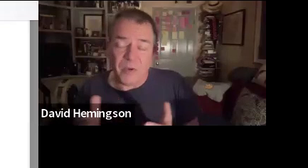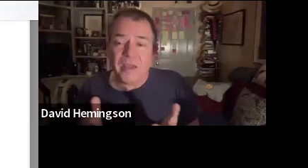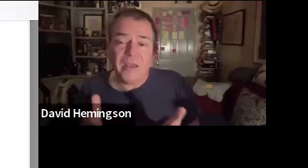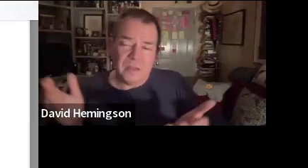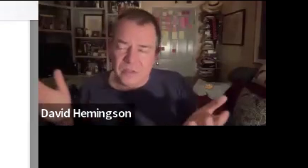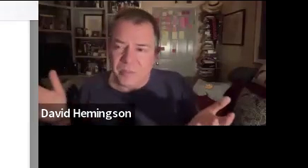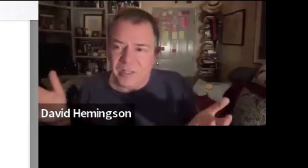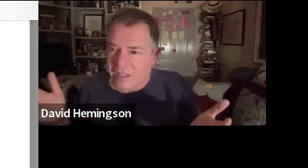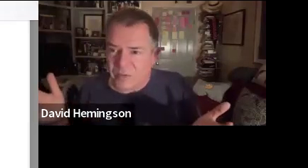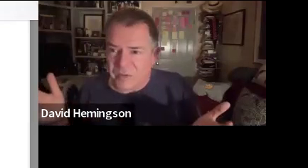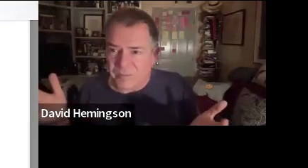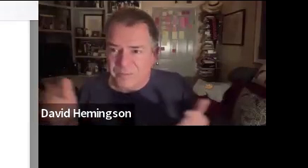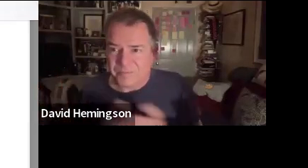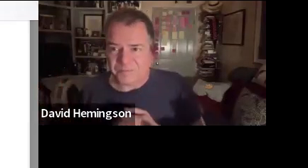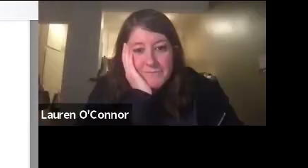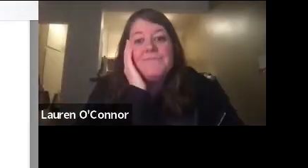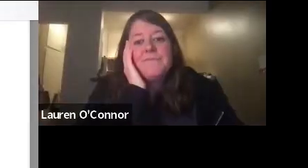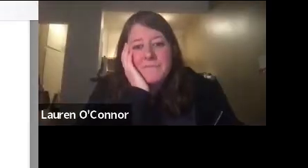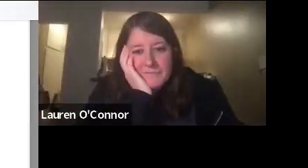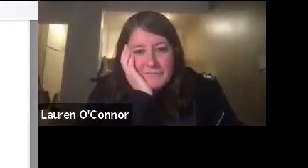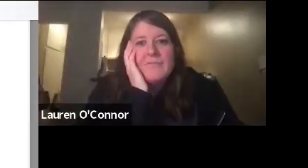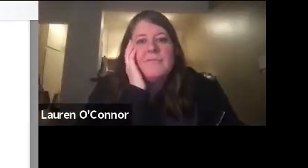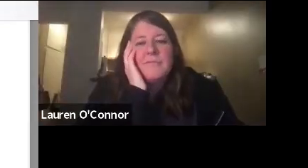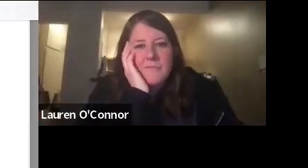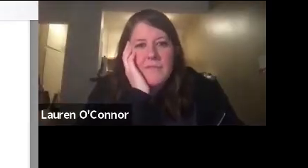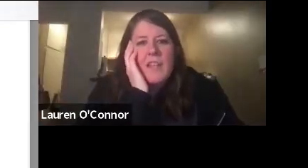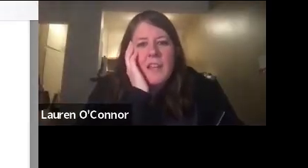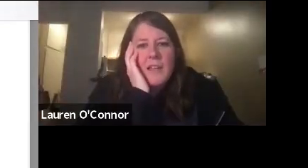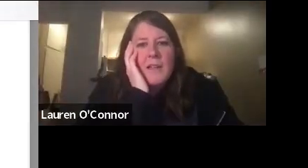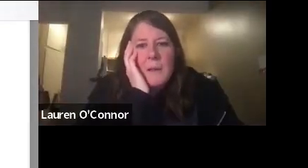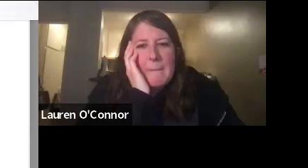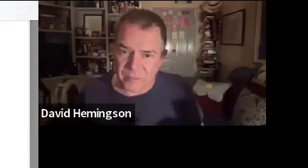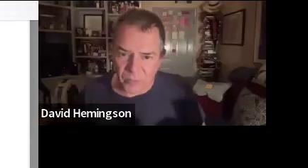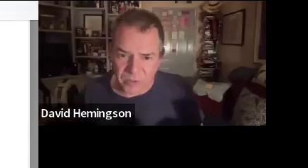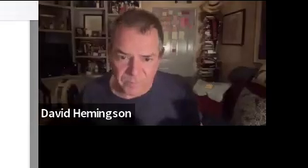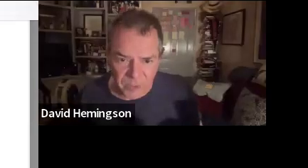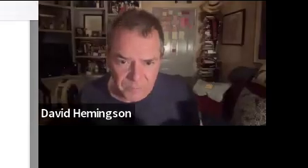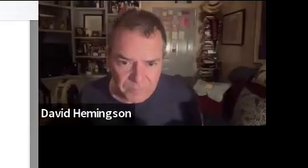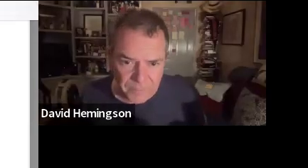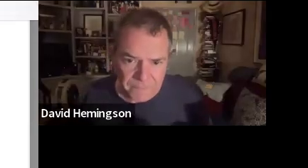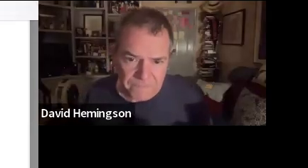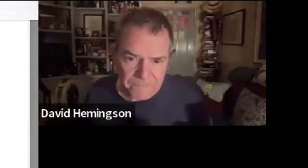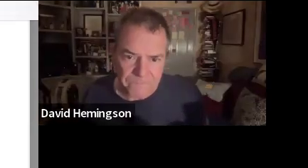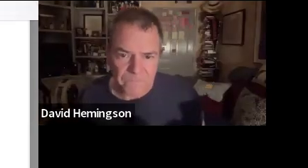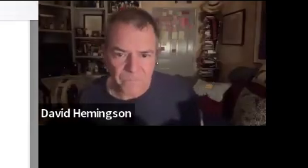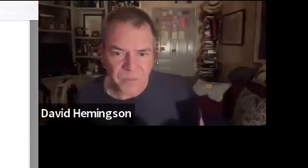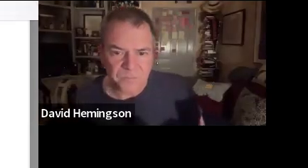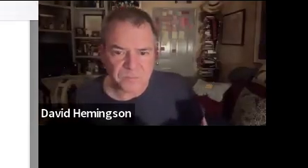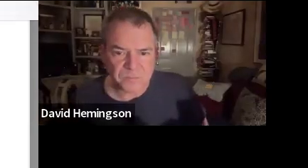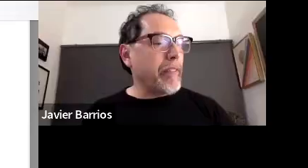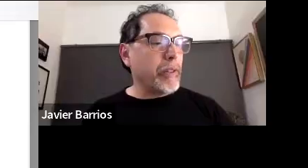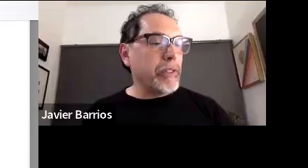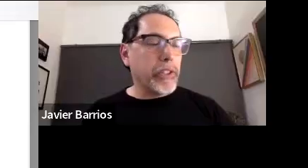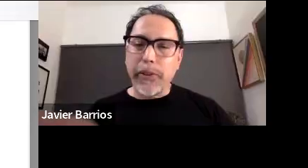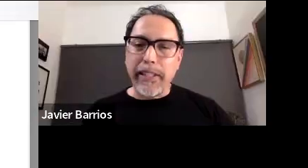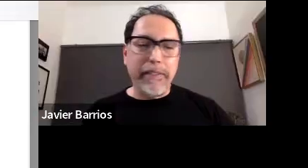And by the way, could have been the end of the movie. Mm-hmm. Right. Mm-hmm. That's punchline number one, And then the joy